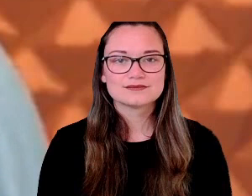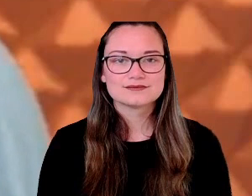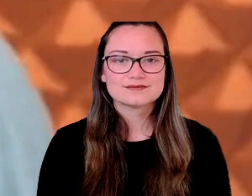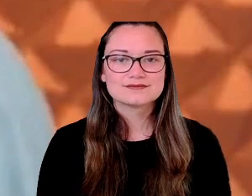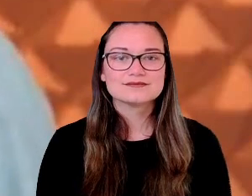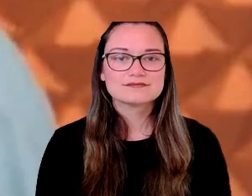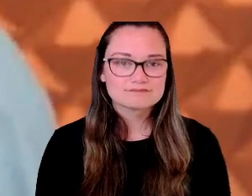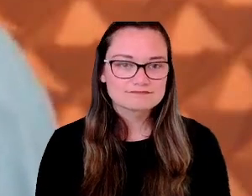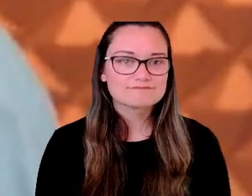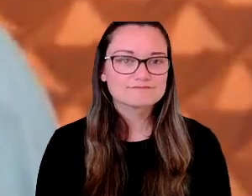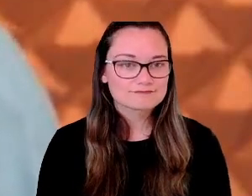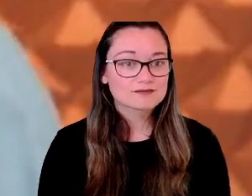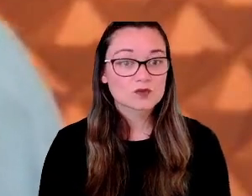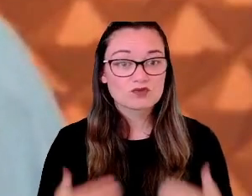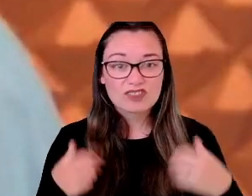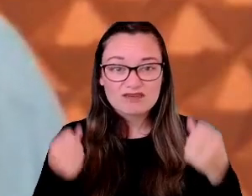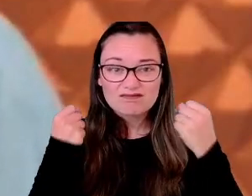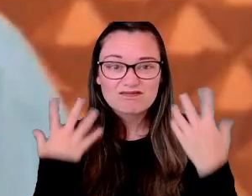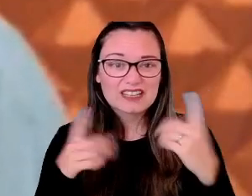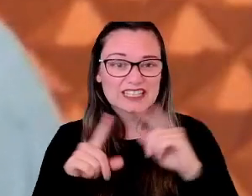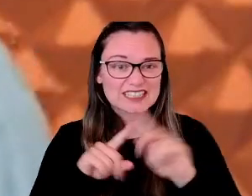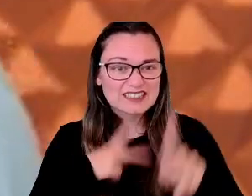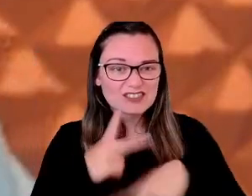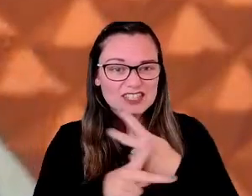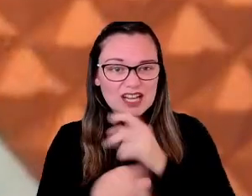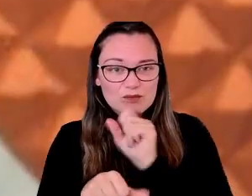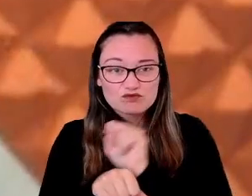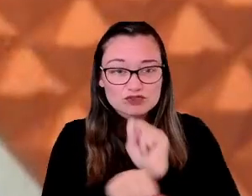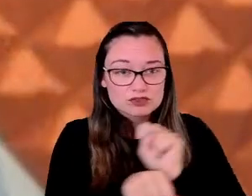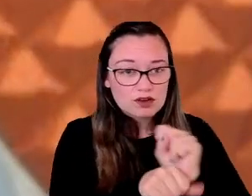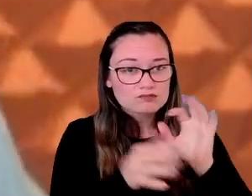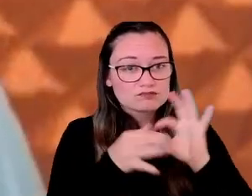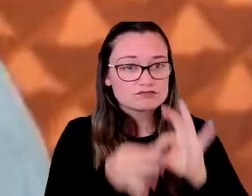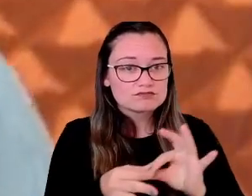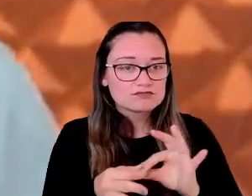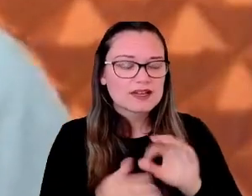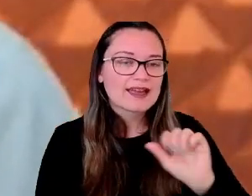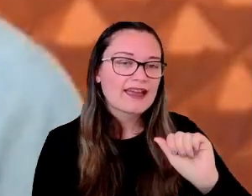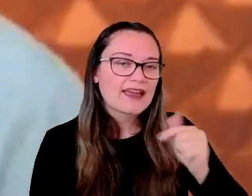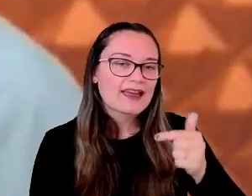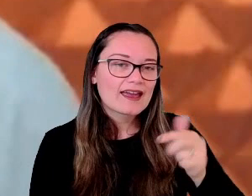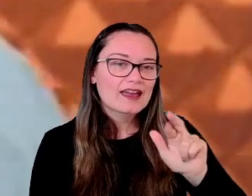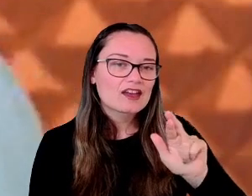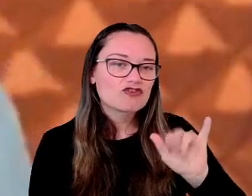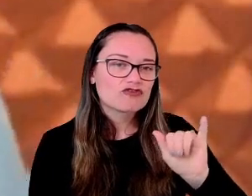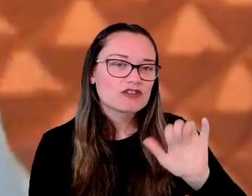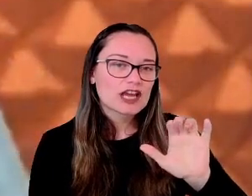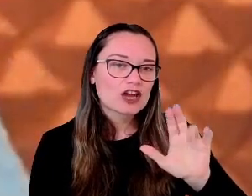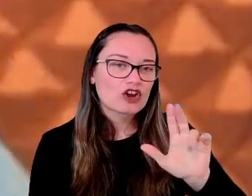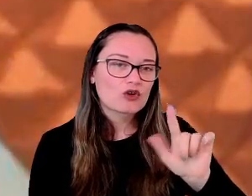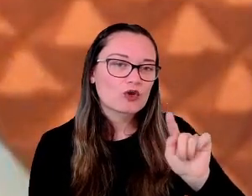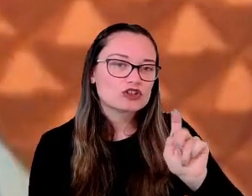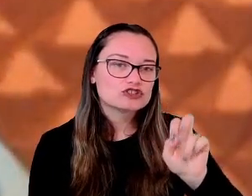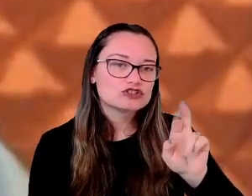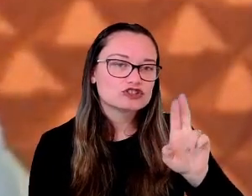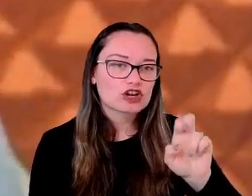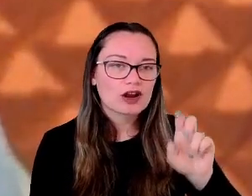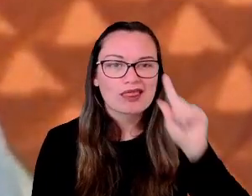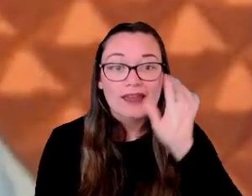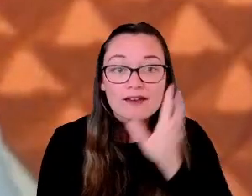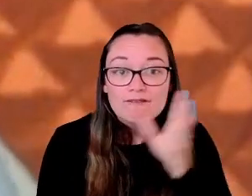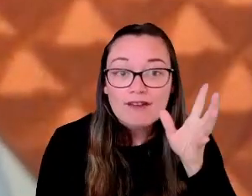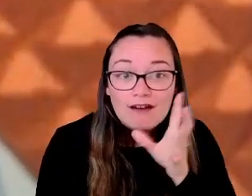There are lots of different types of jobs in agriculture. If you say agriculture to most people, they'll just think, oh, that's farming.